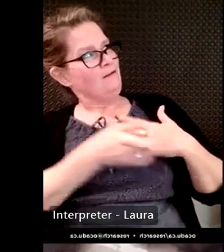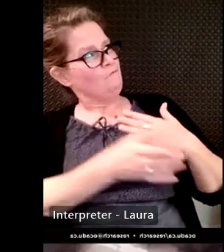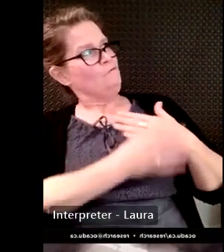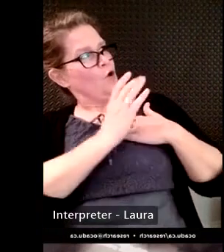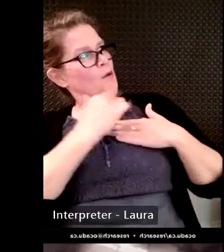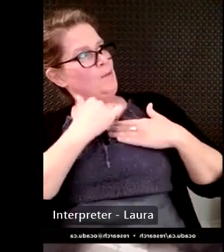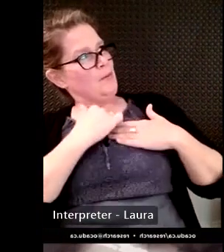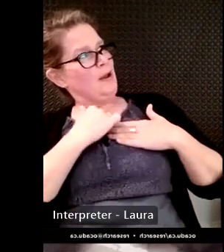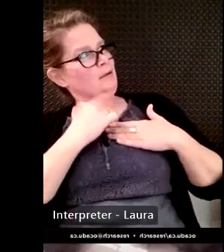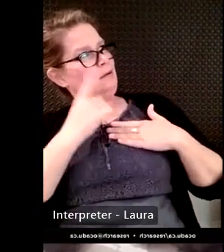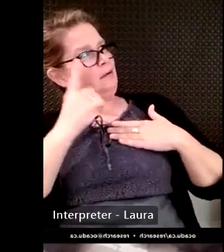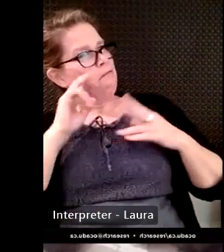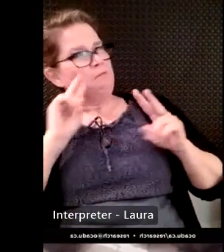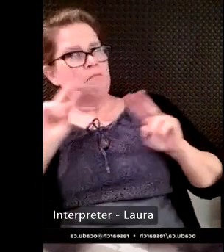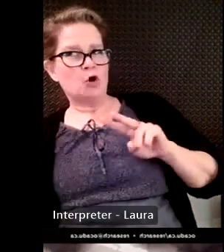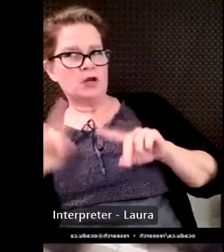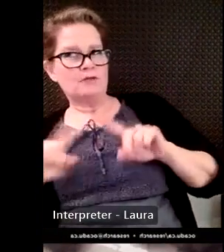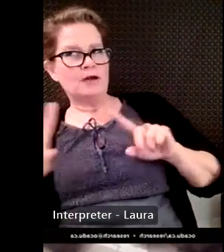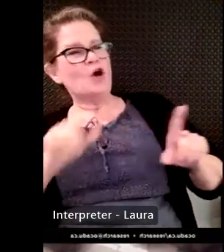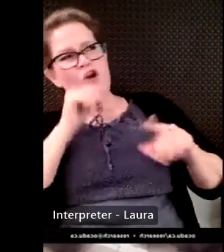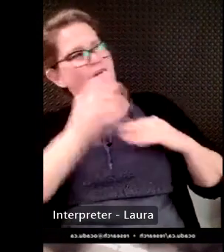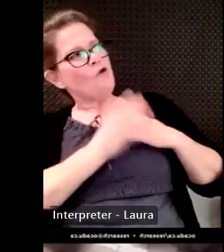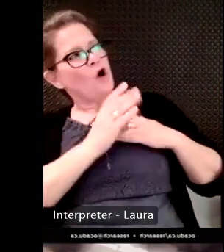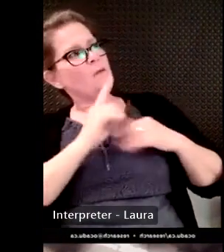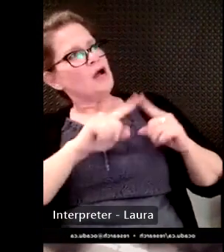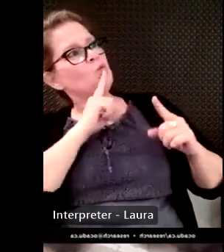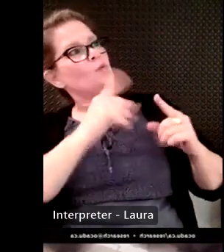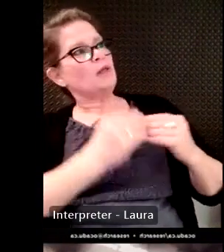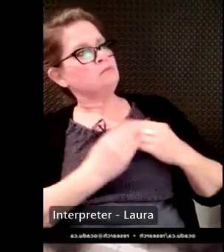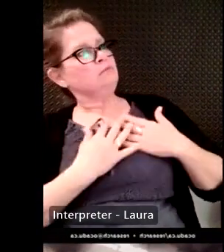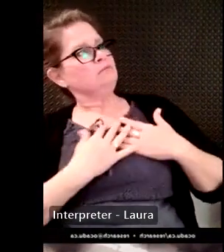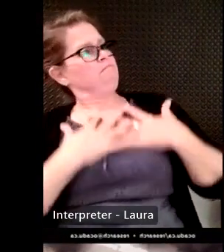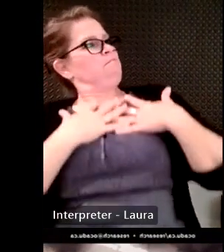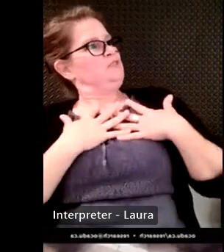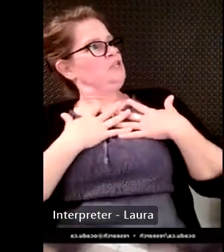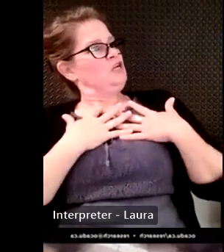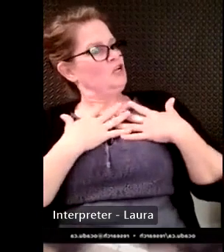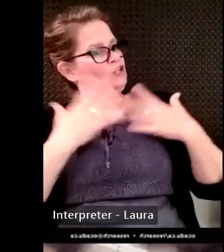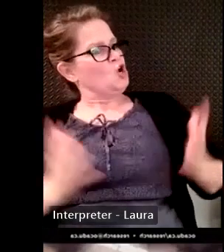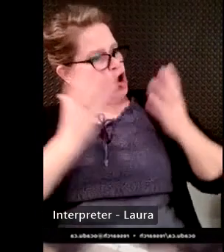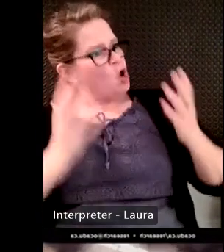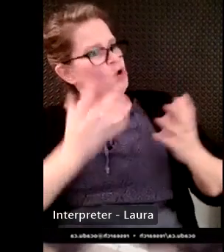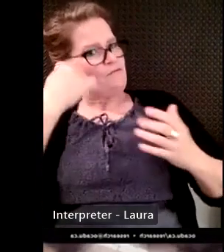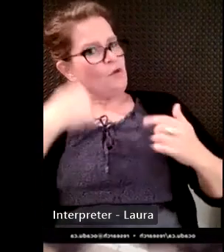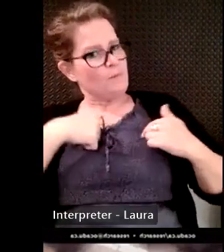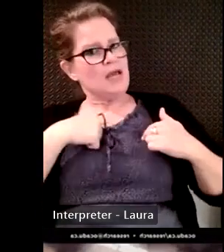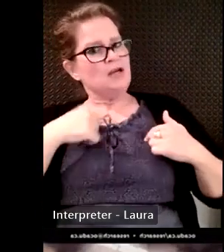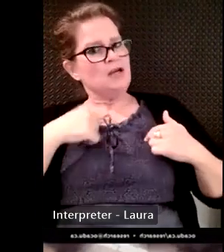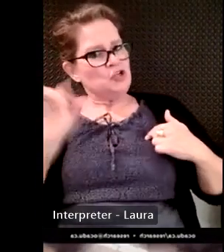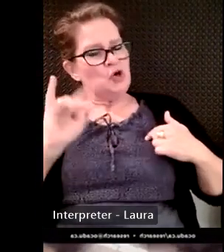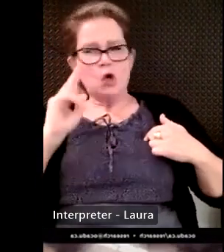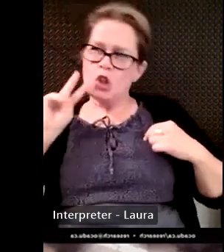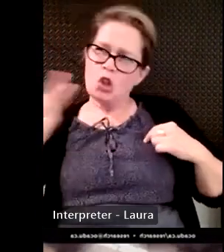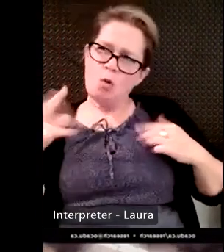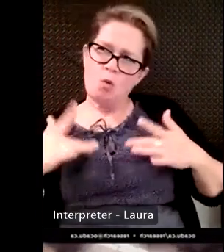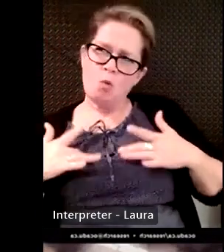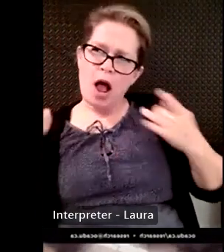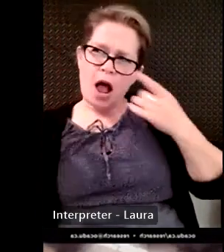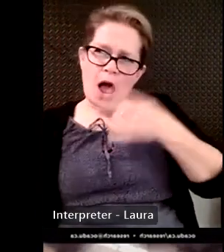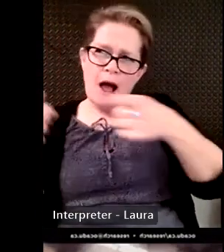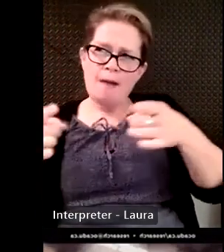differently too, to see what can happen in a space like this. Before I turn it over to her, just a couple of announcements to let people know. There